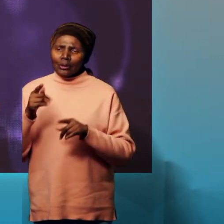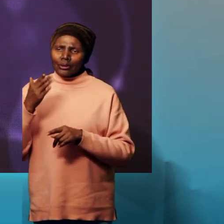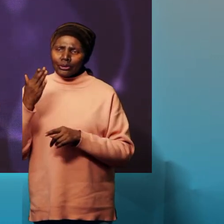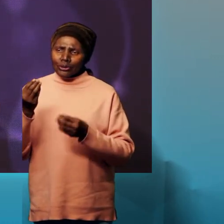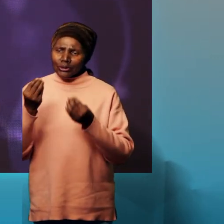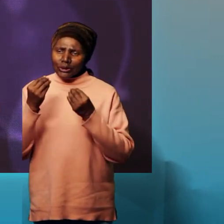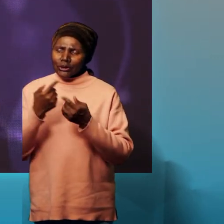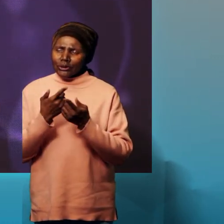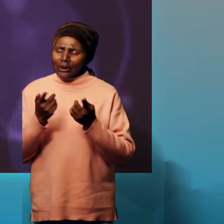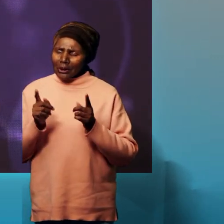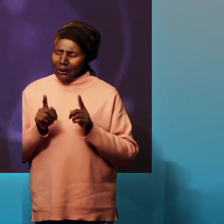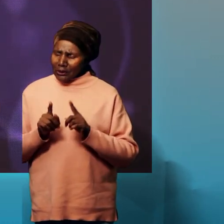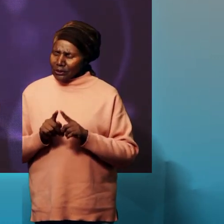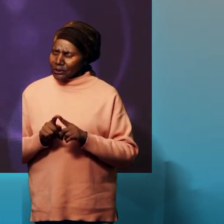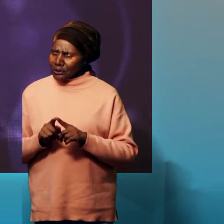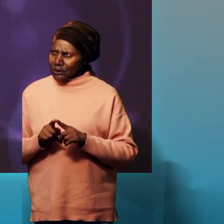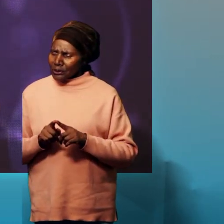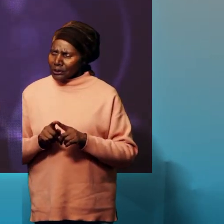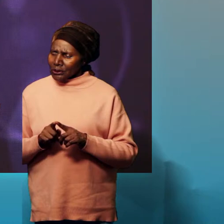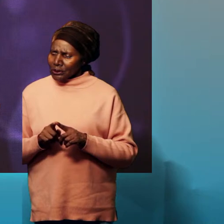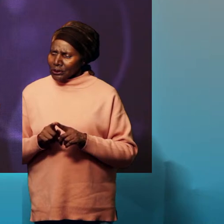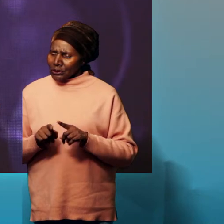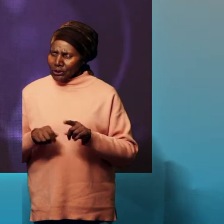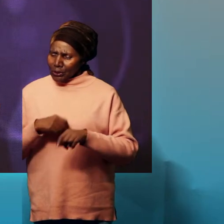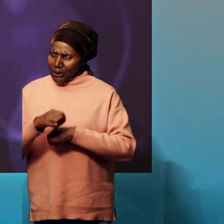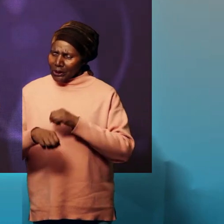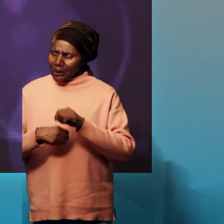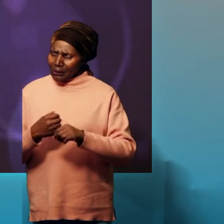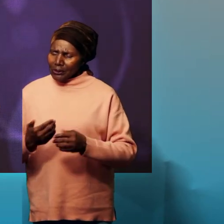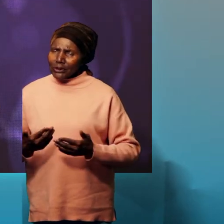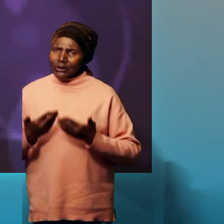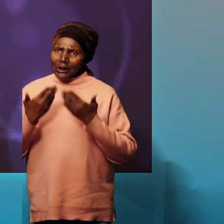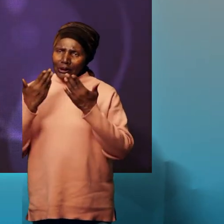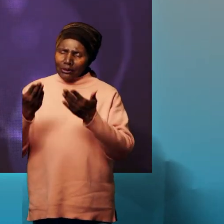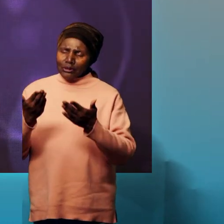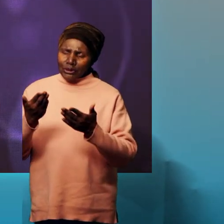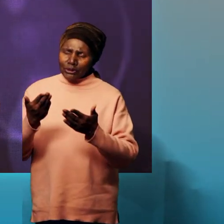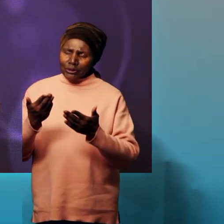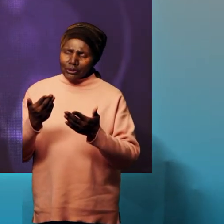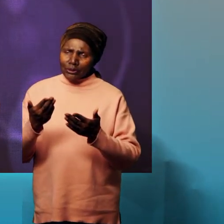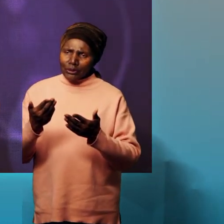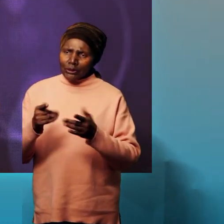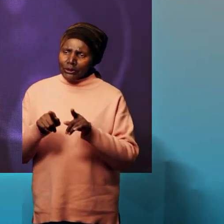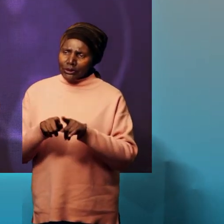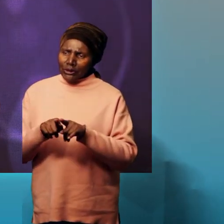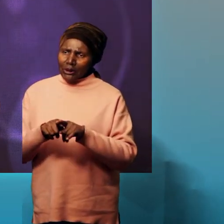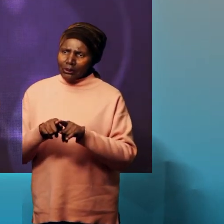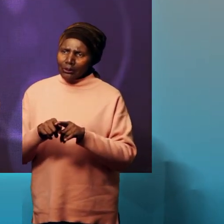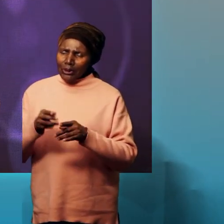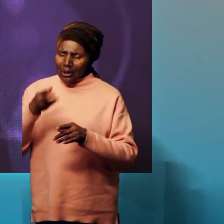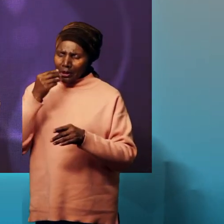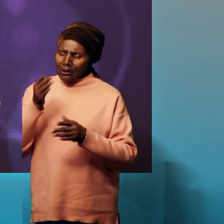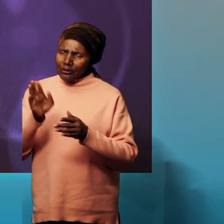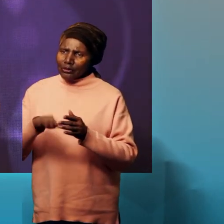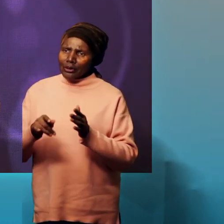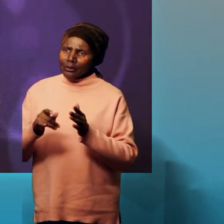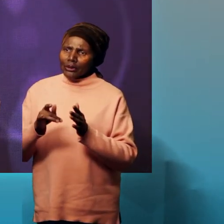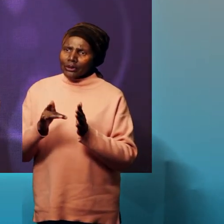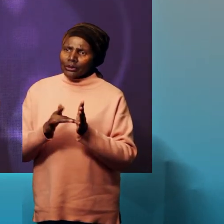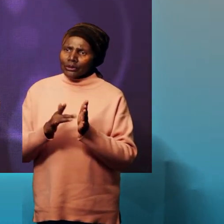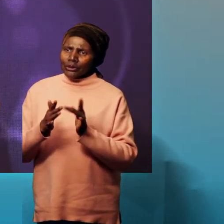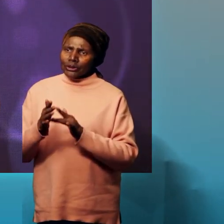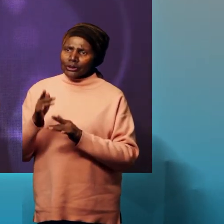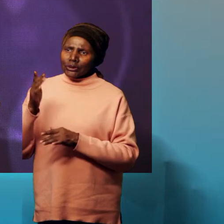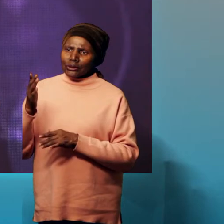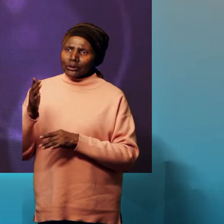especially, Lord, as we remember everything that you did, Lord, in your sacrifice for us. Jesus, we honor you. We honor you